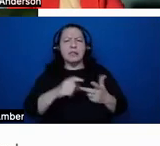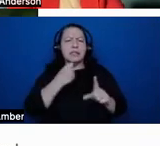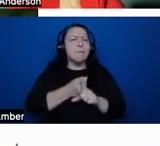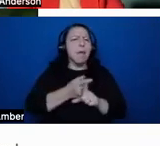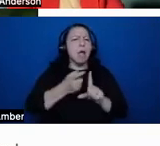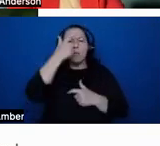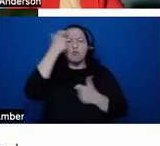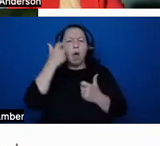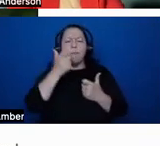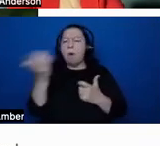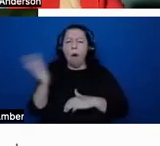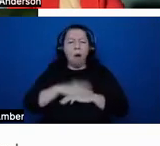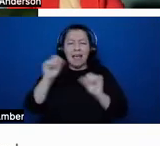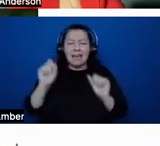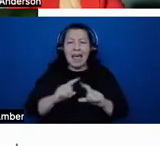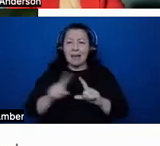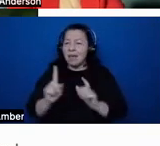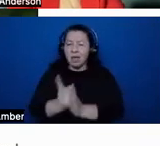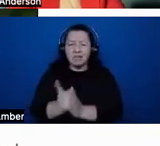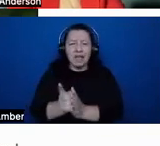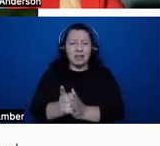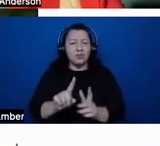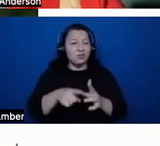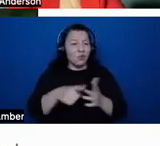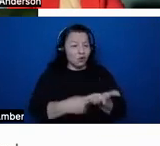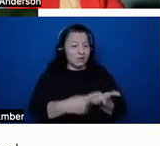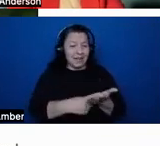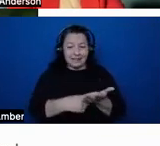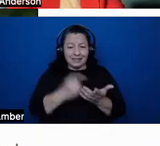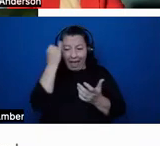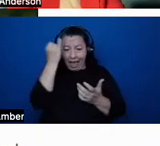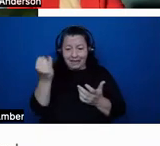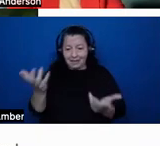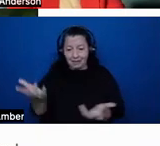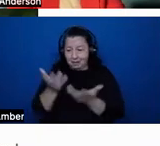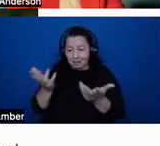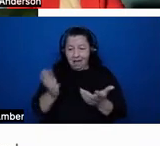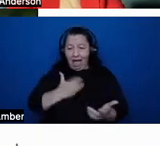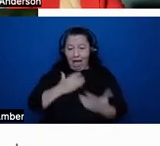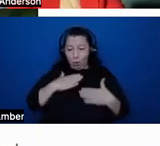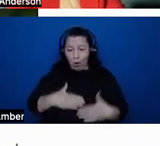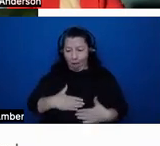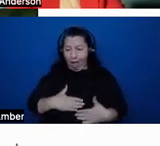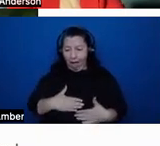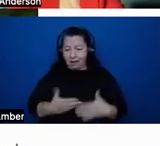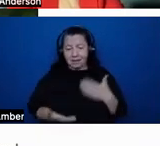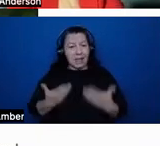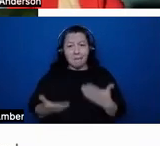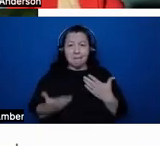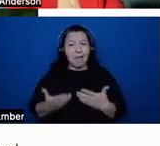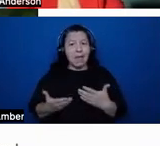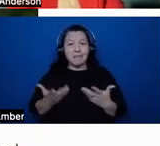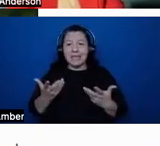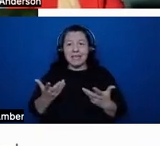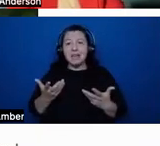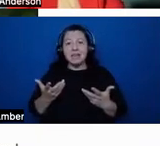day long. But the second that you start to talk about this idea that, you know, like our bodies are maybe innately like sexual in an intimate sort of